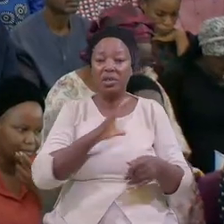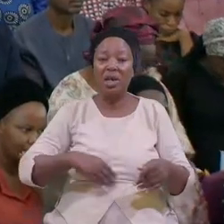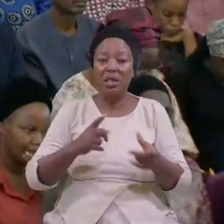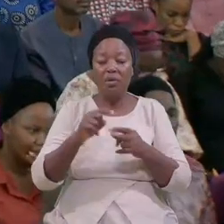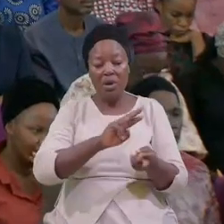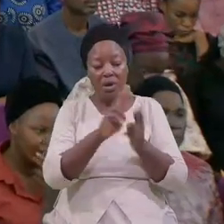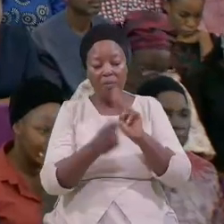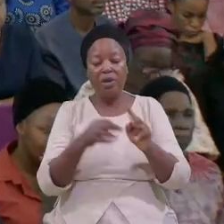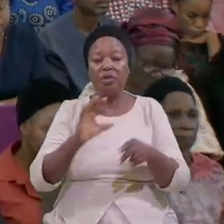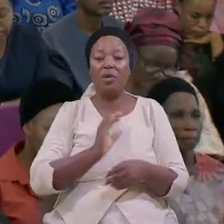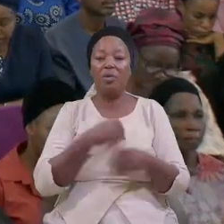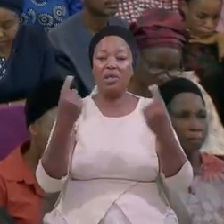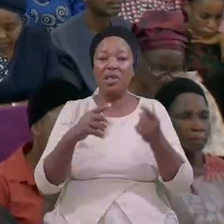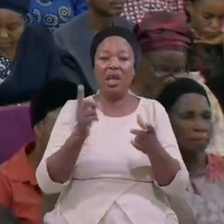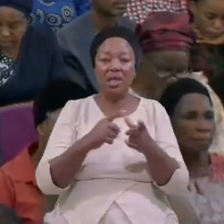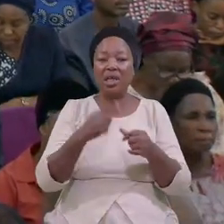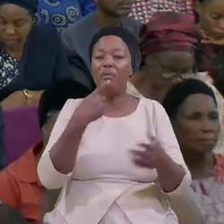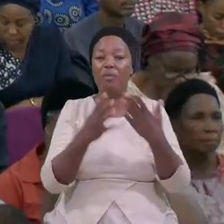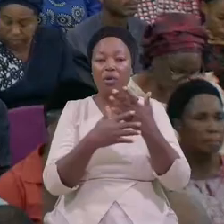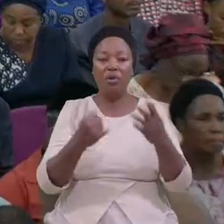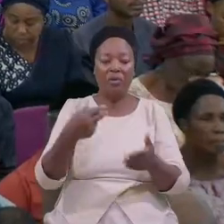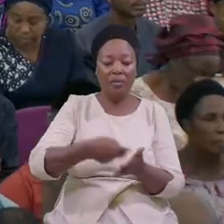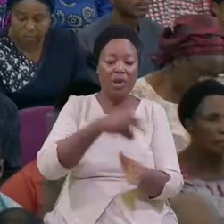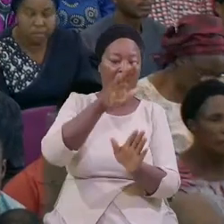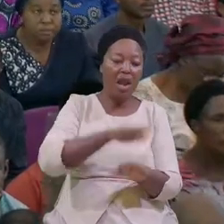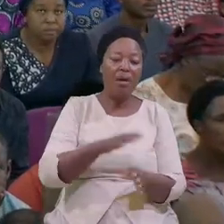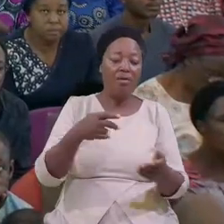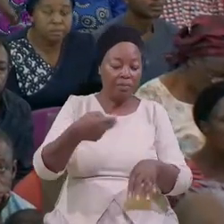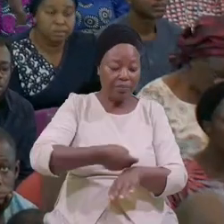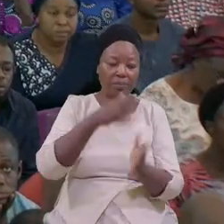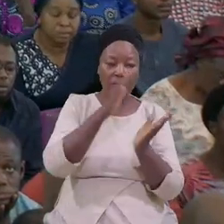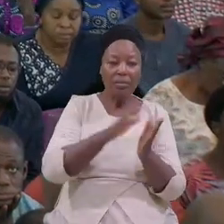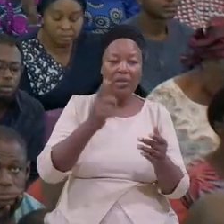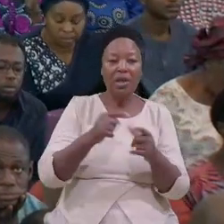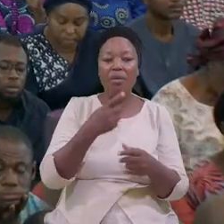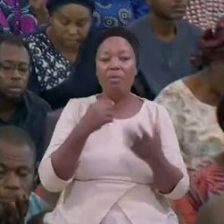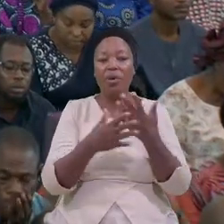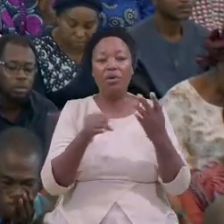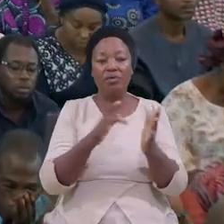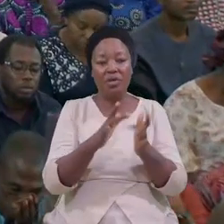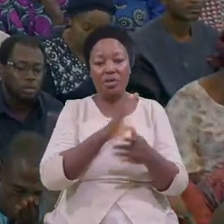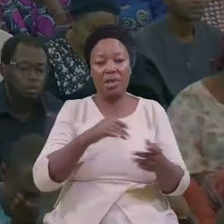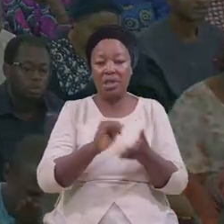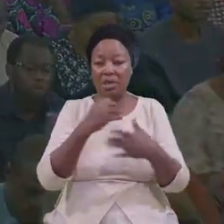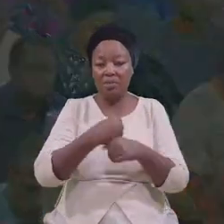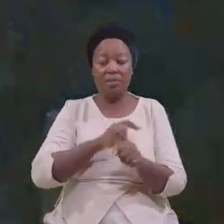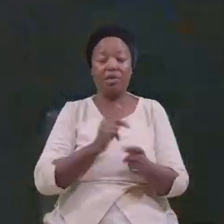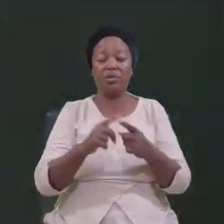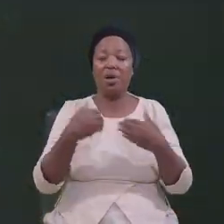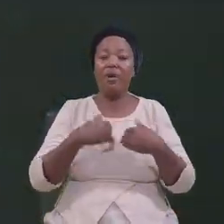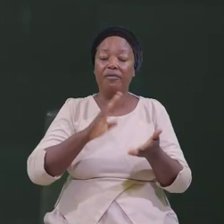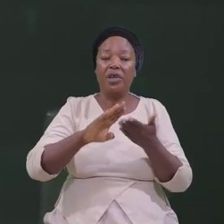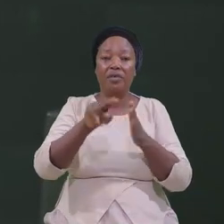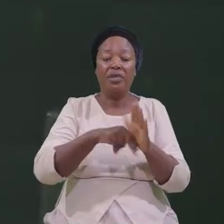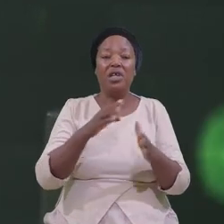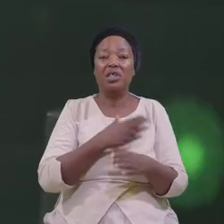the blood of the Lamb, the blood of Jesus, that makes us to have forgiveness and pardon and redemption